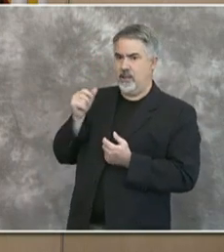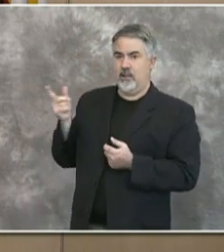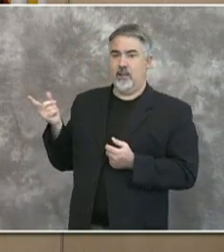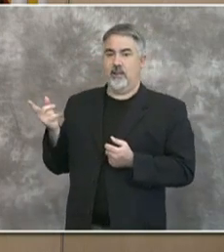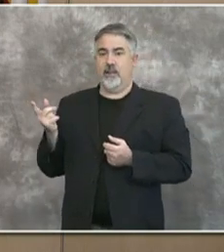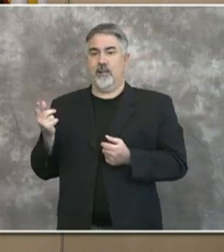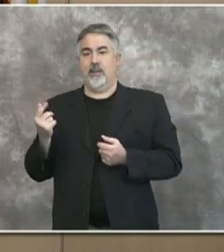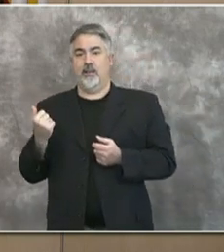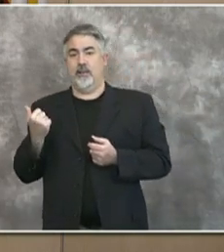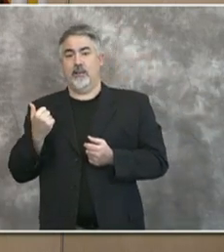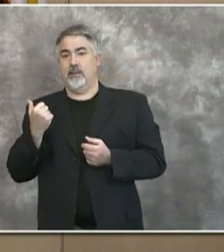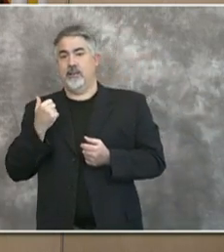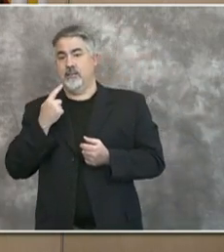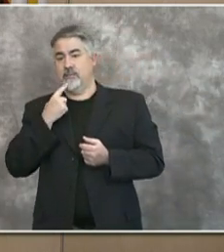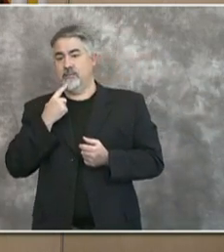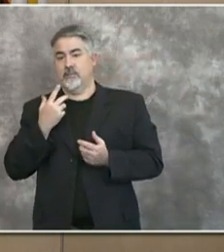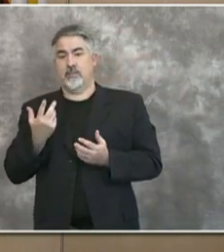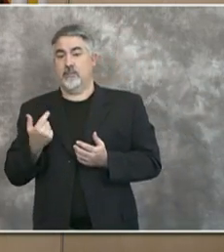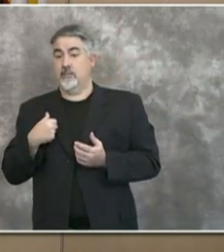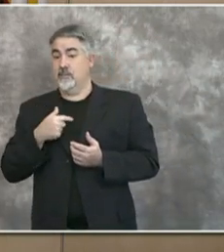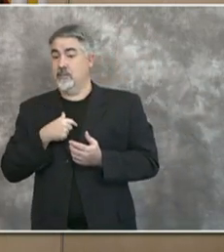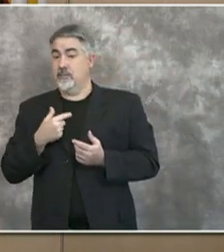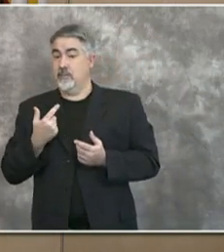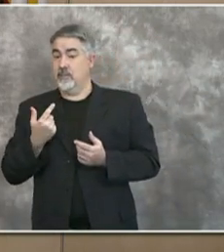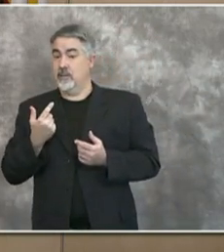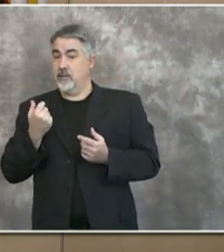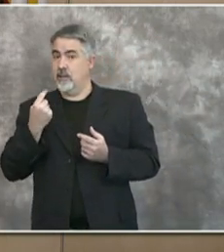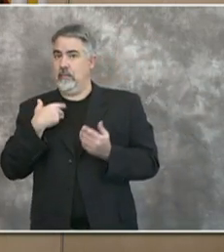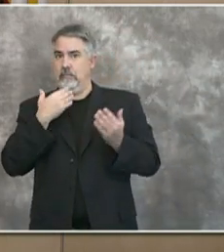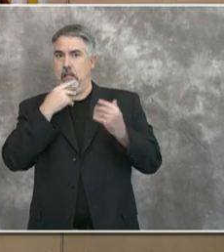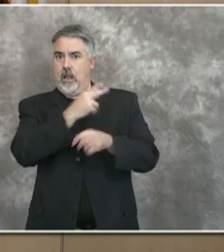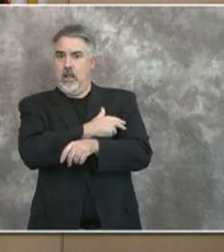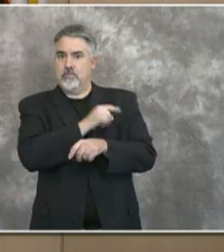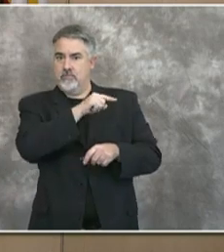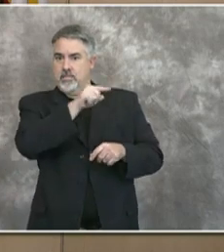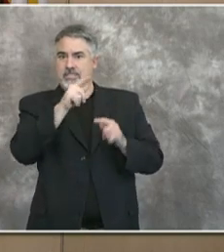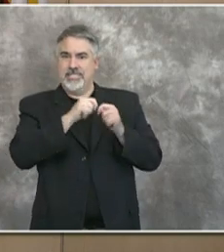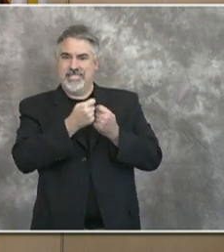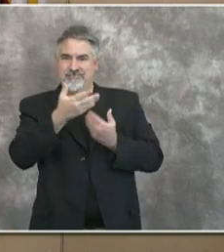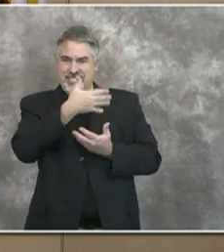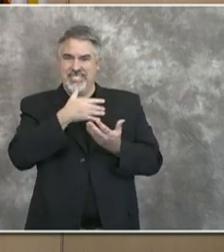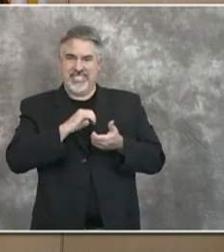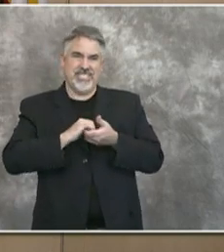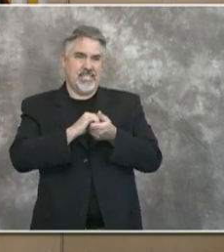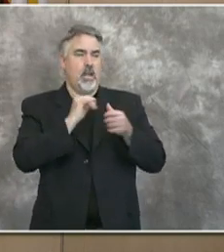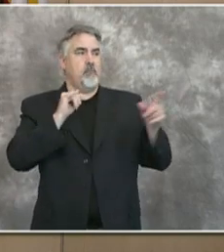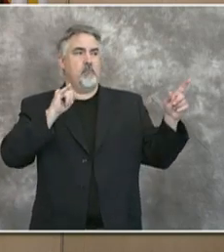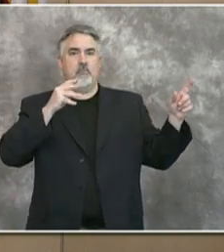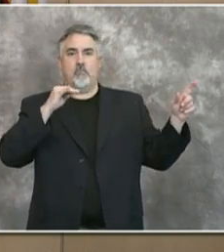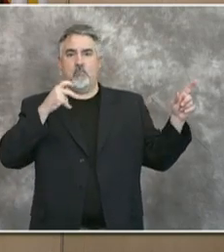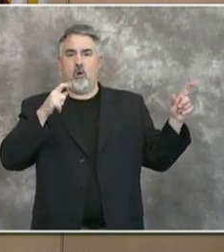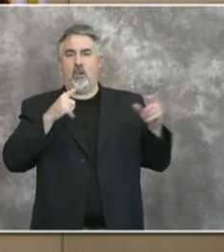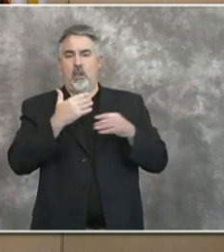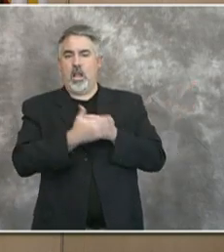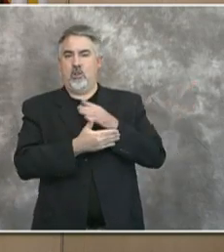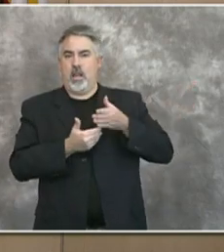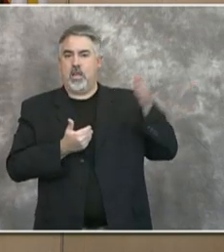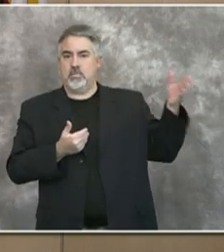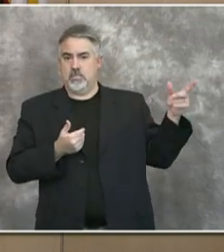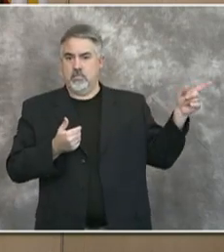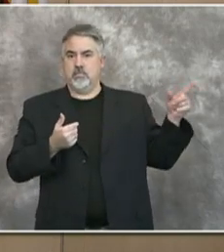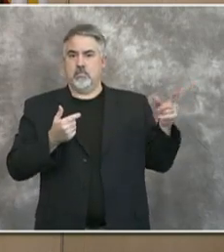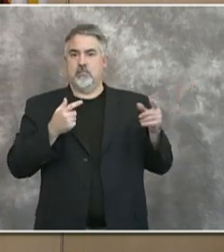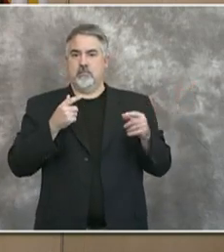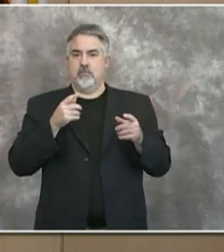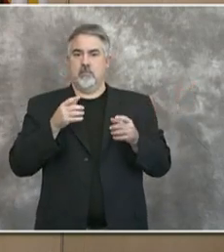the Hospital Association of San Diego and Imperial Counties for working with our public health laboratory director to